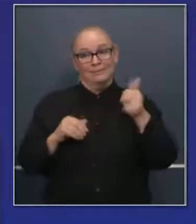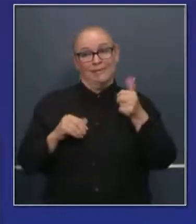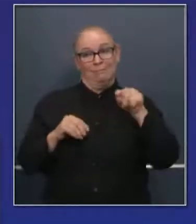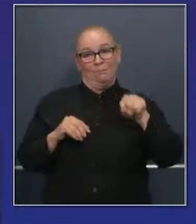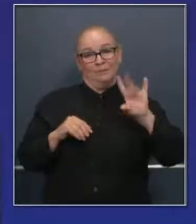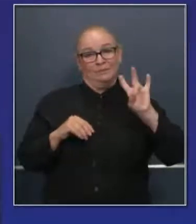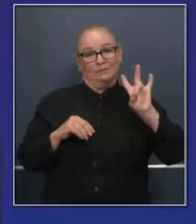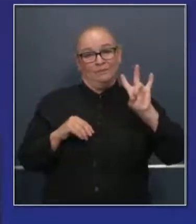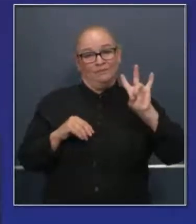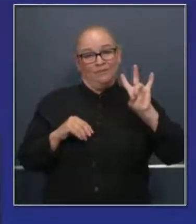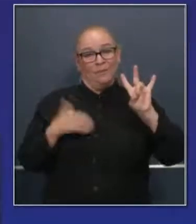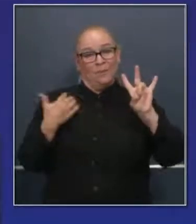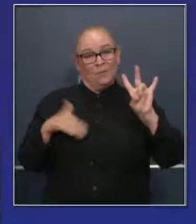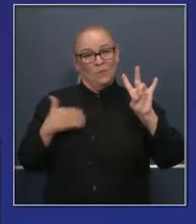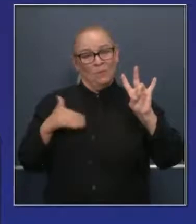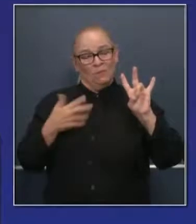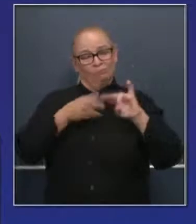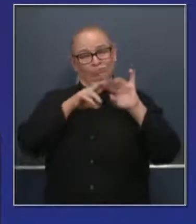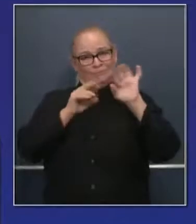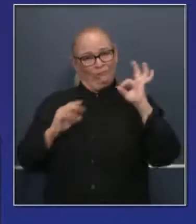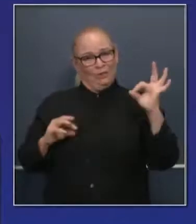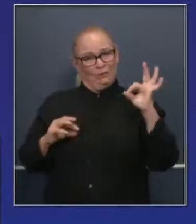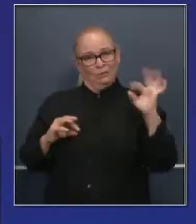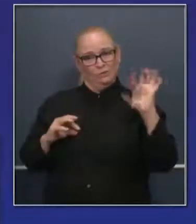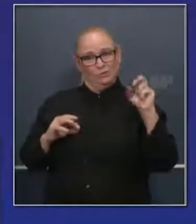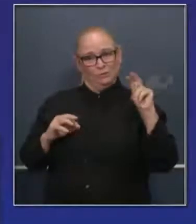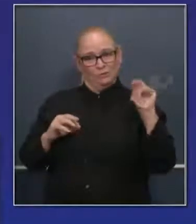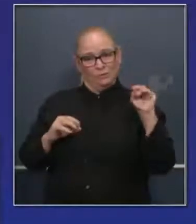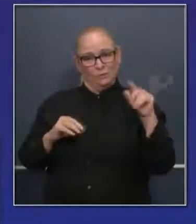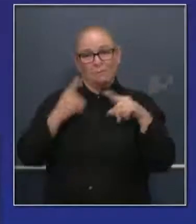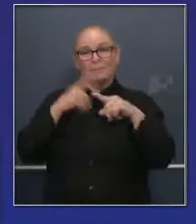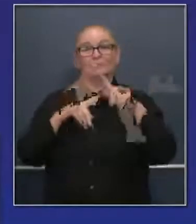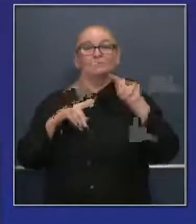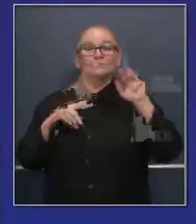10.7%. And peaking around Tulare at a